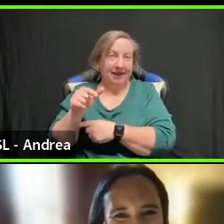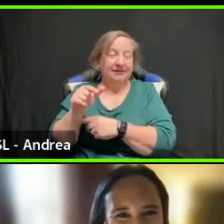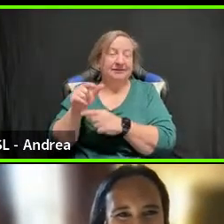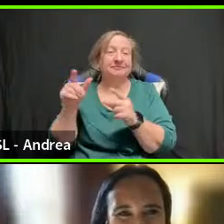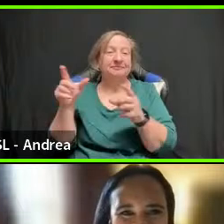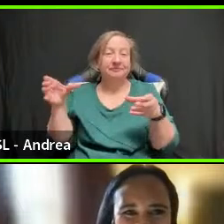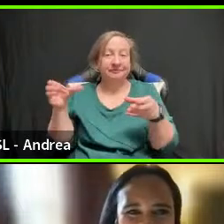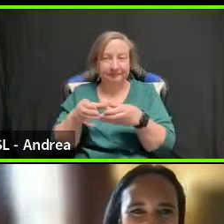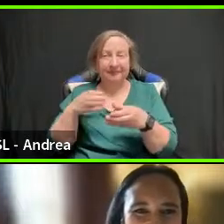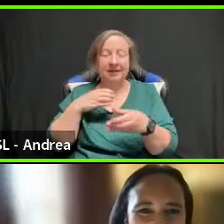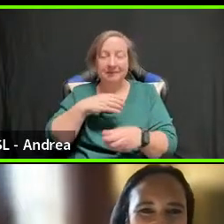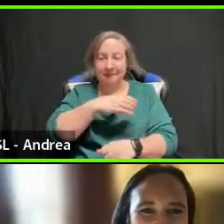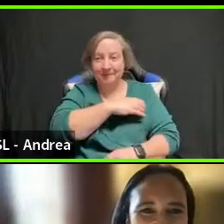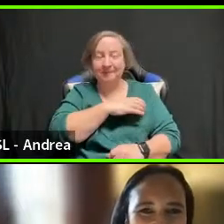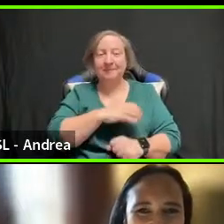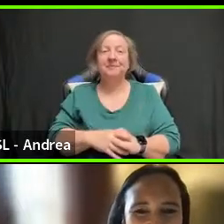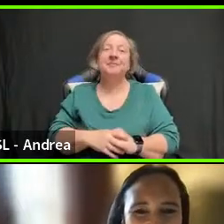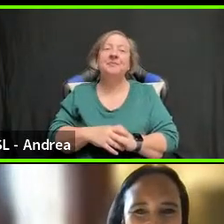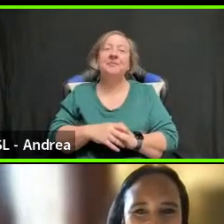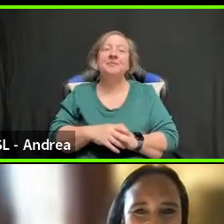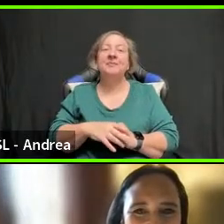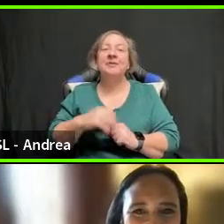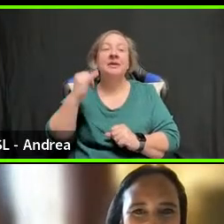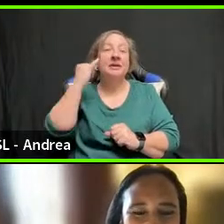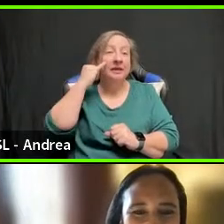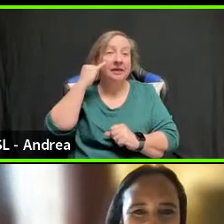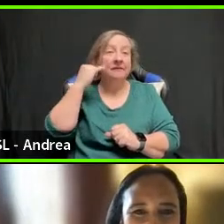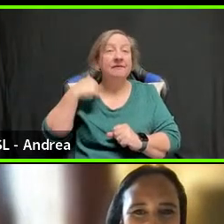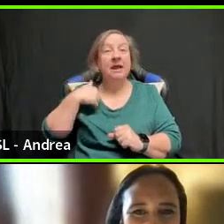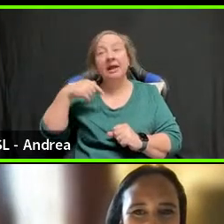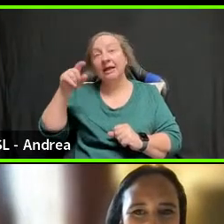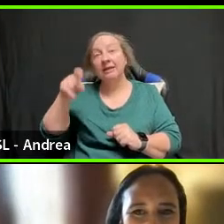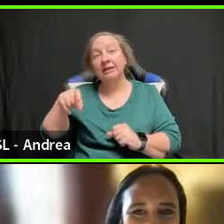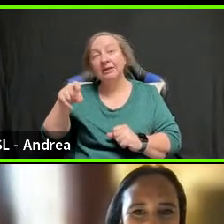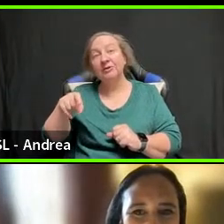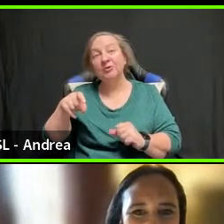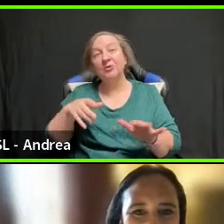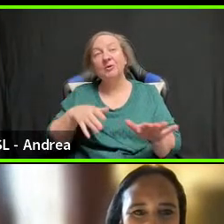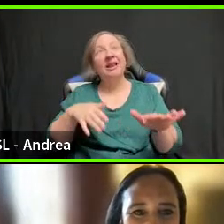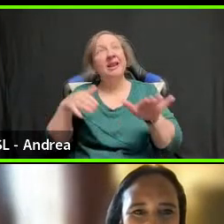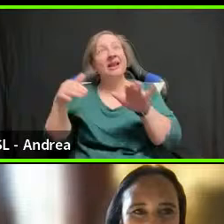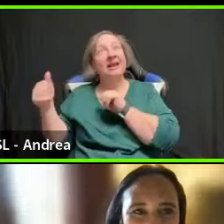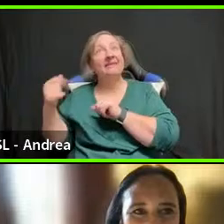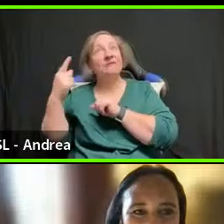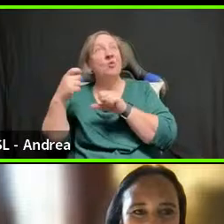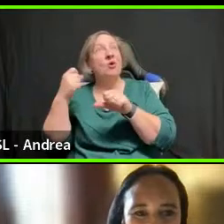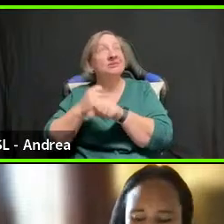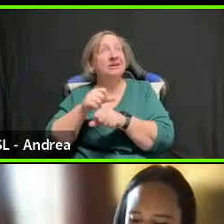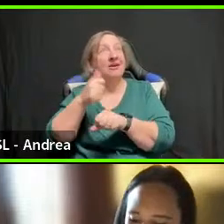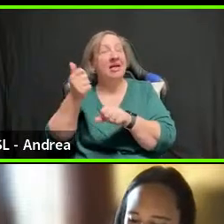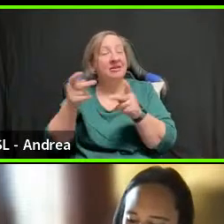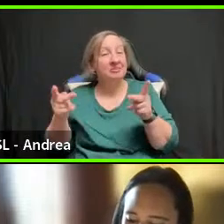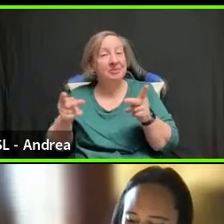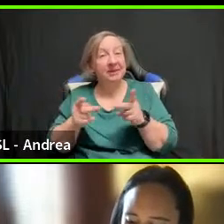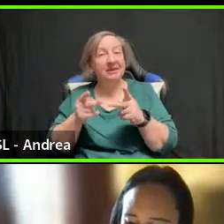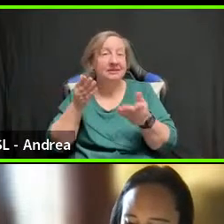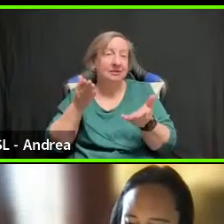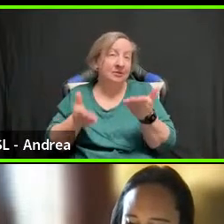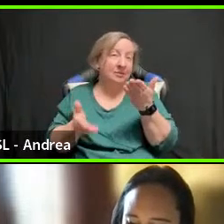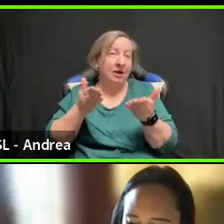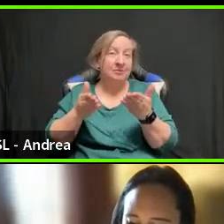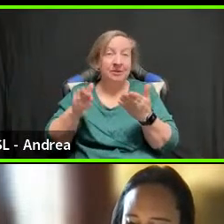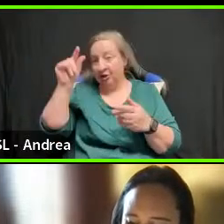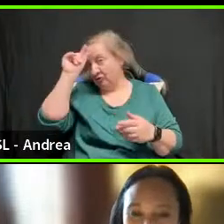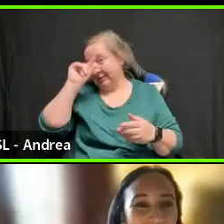committee. And if I need to leave for a year somewhere else, it'd probably be